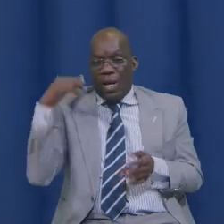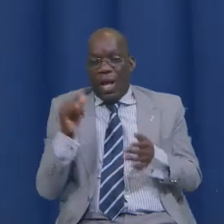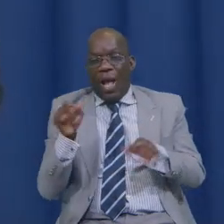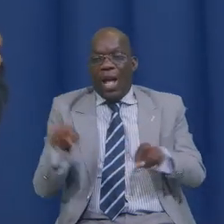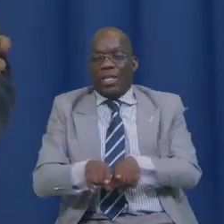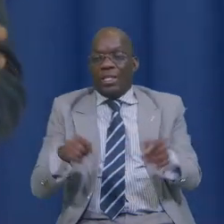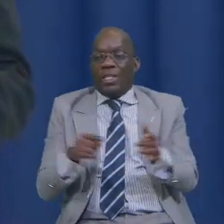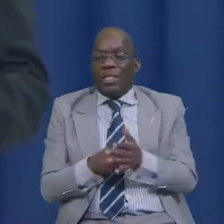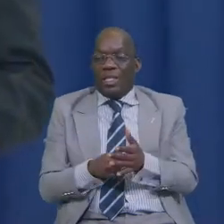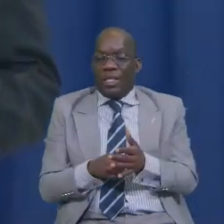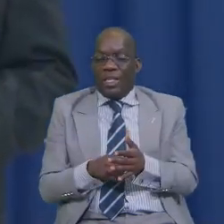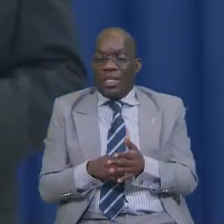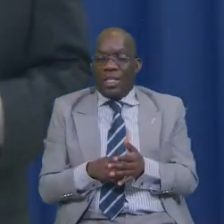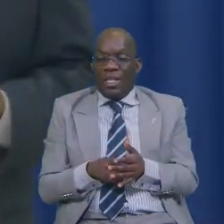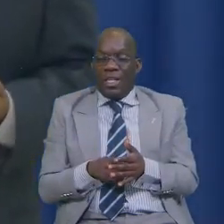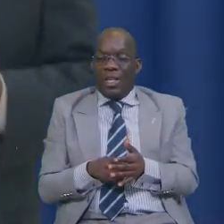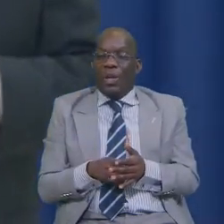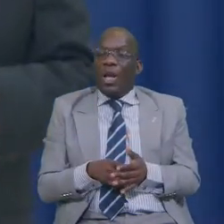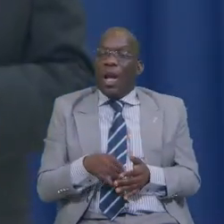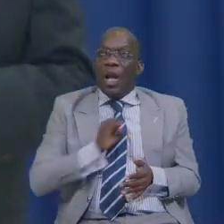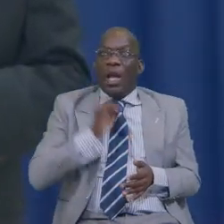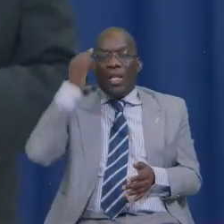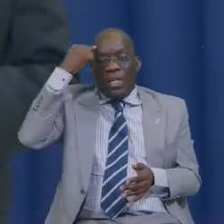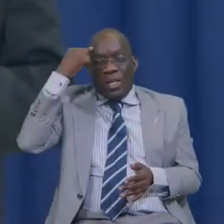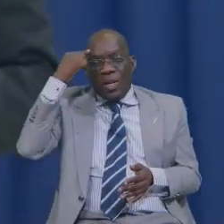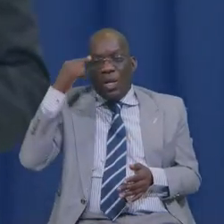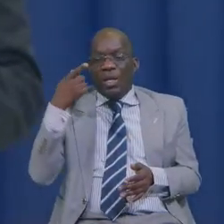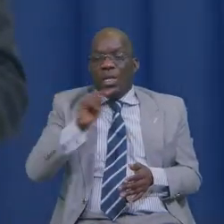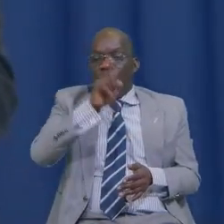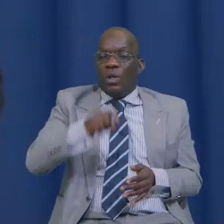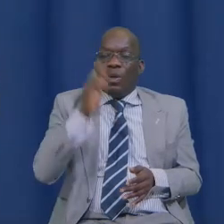I thought he was going to ask a question from the Bible.